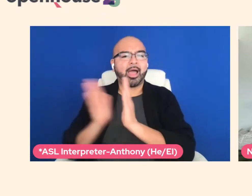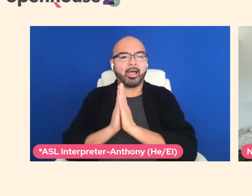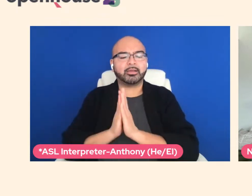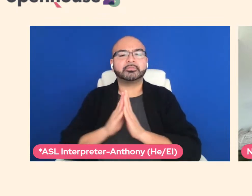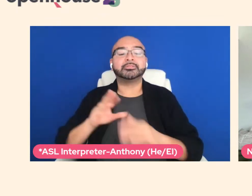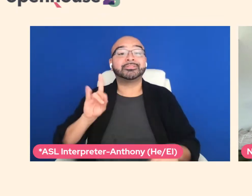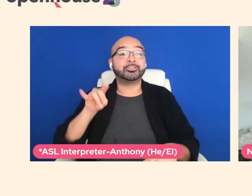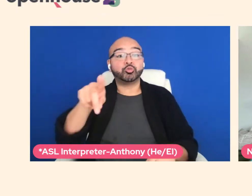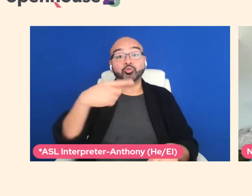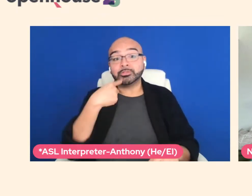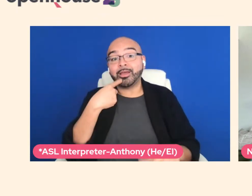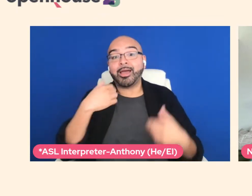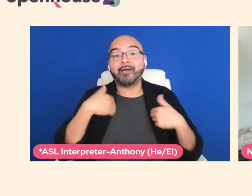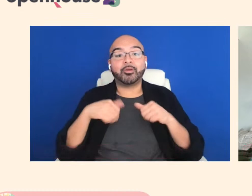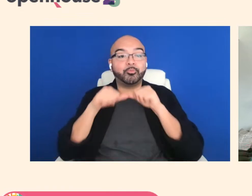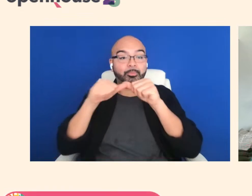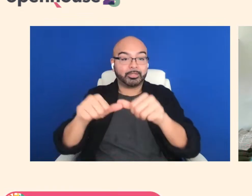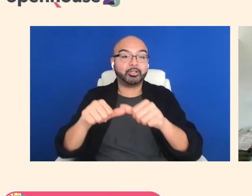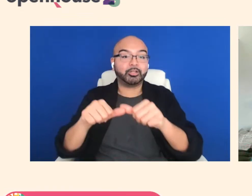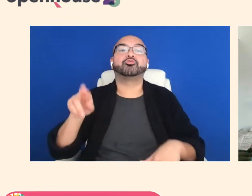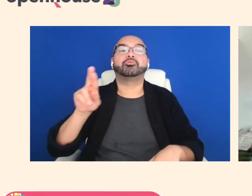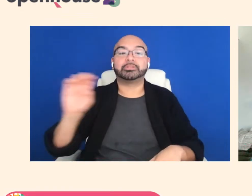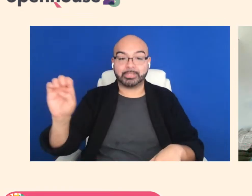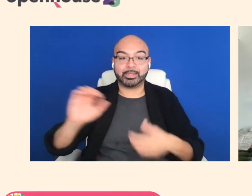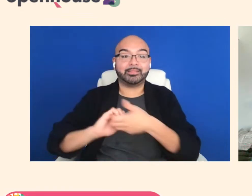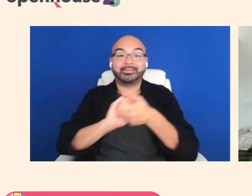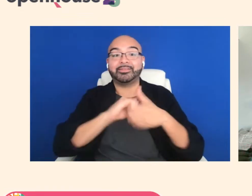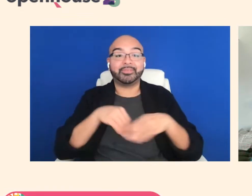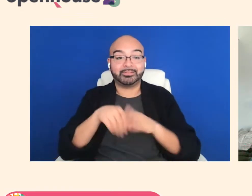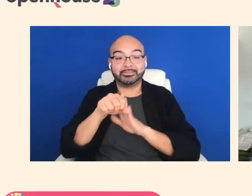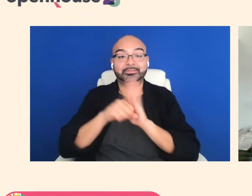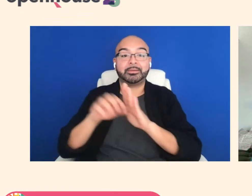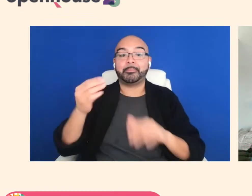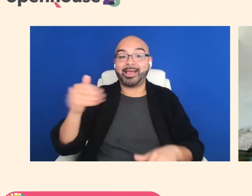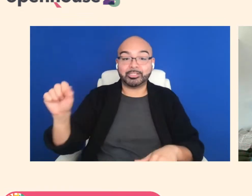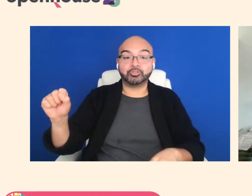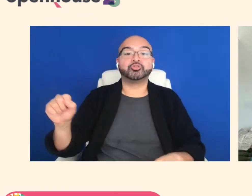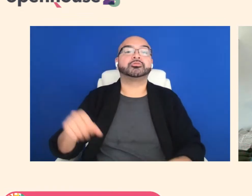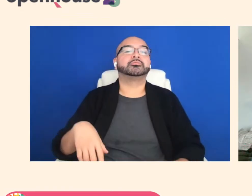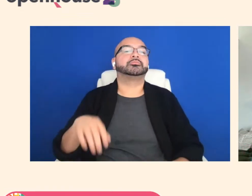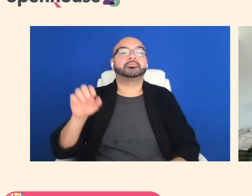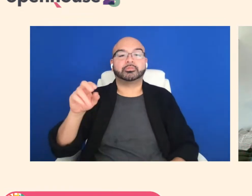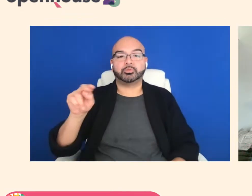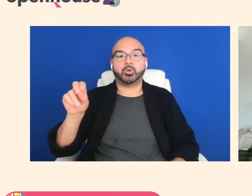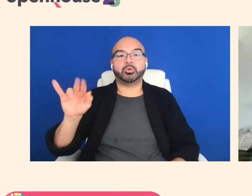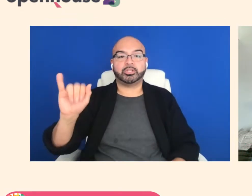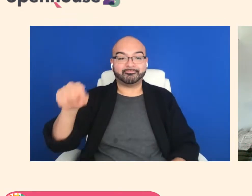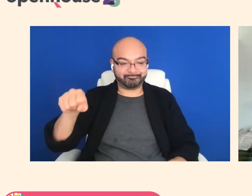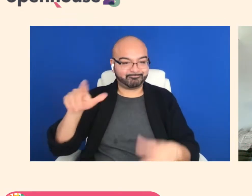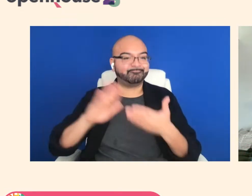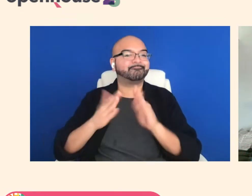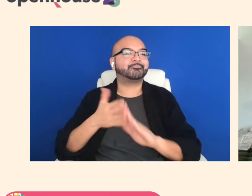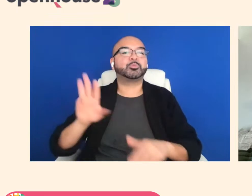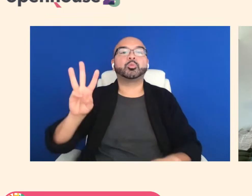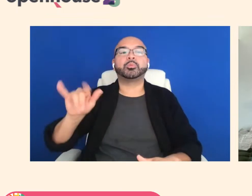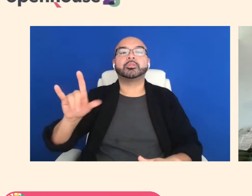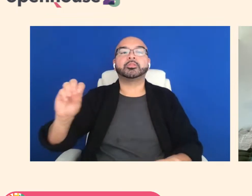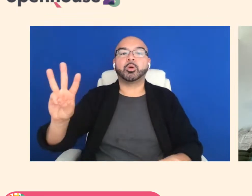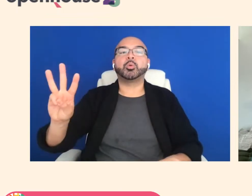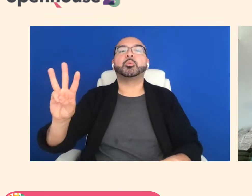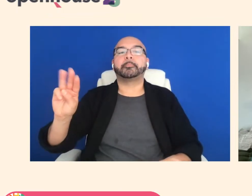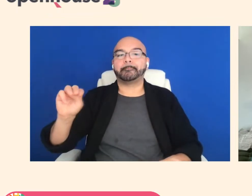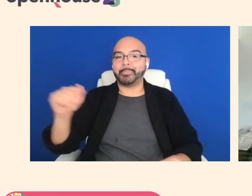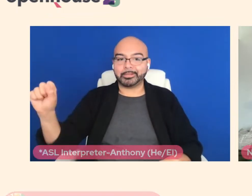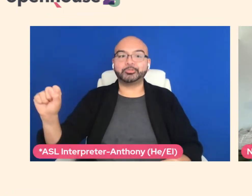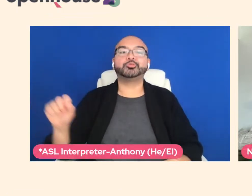permanent real estate collective in Massachusetts? Willow, Massachusetts. Yes. Beautiful. Thank you so much. So LGBTQ